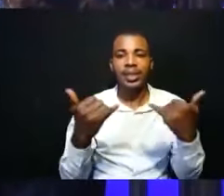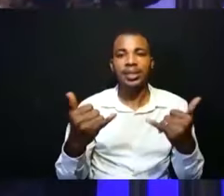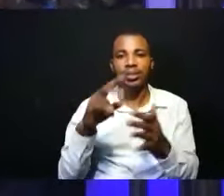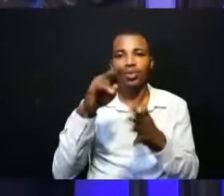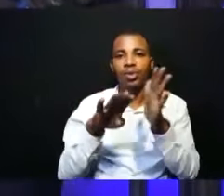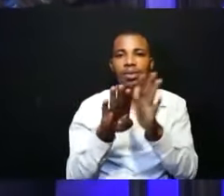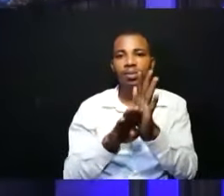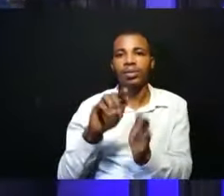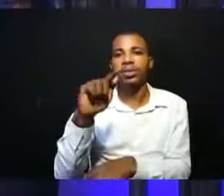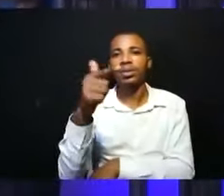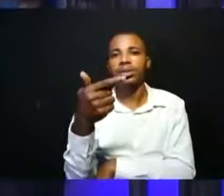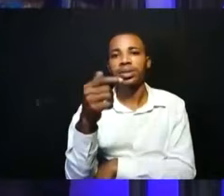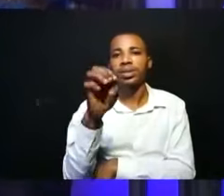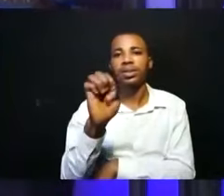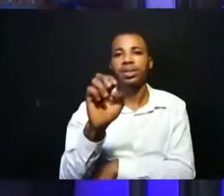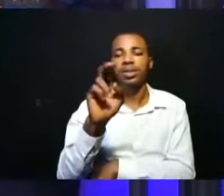verse 12.